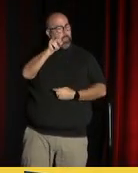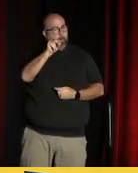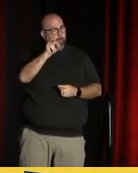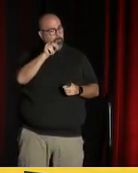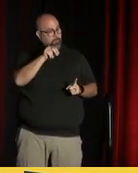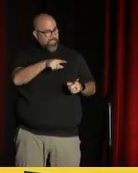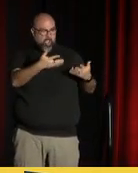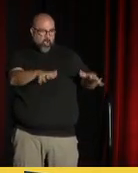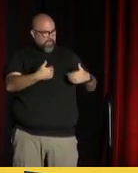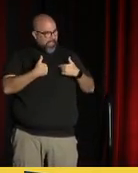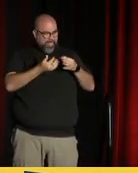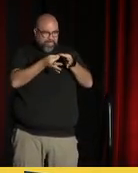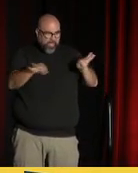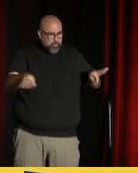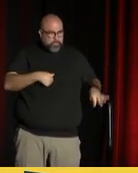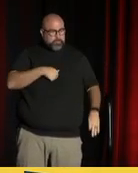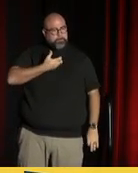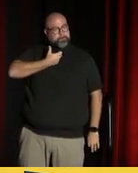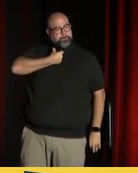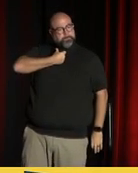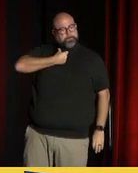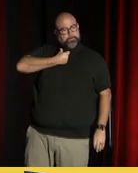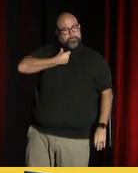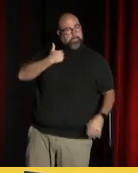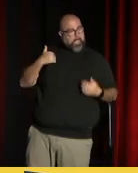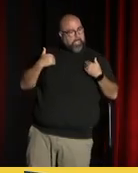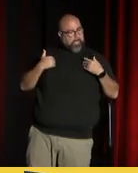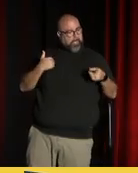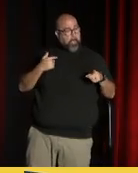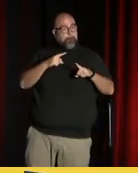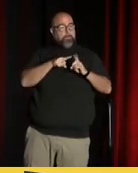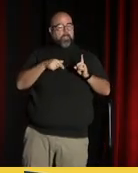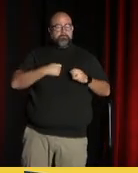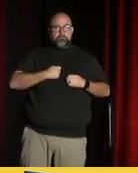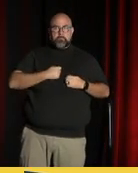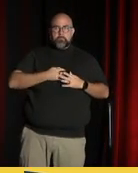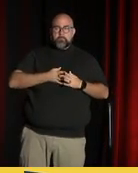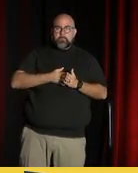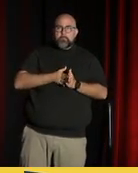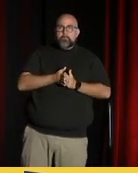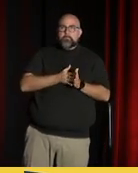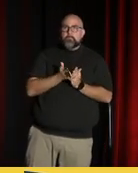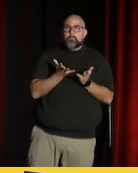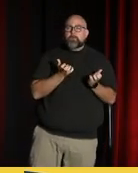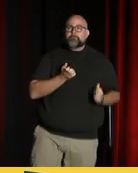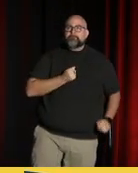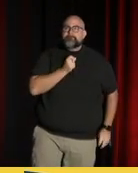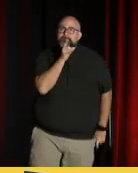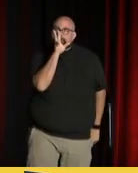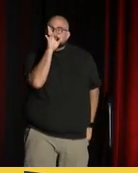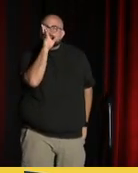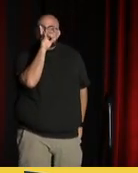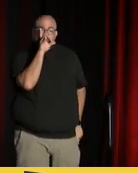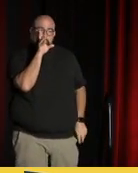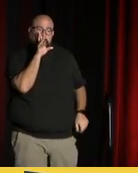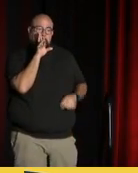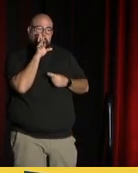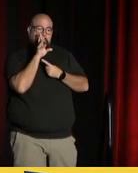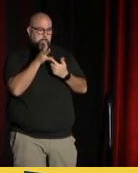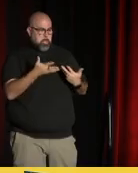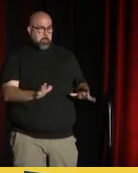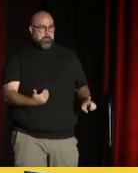Thomas had language. What it did is it motivated Thomas to use the words that he